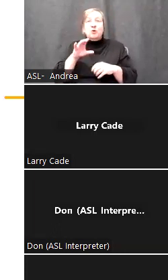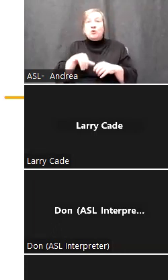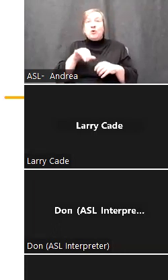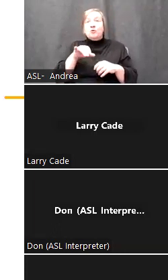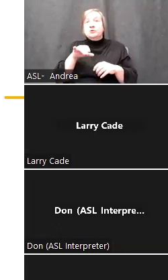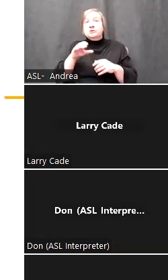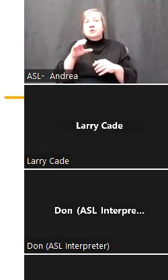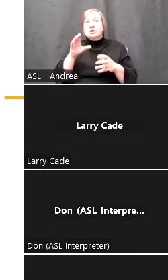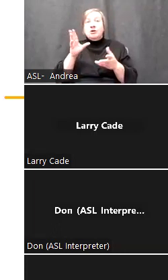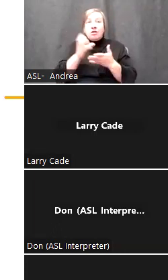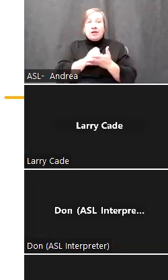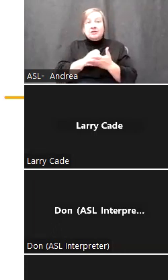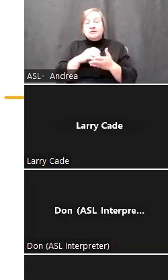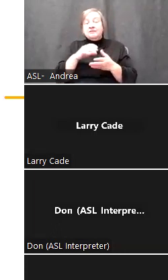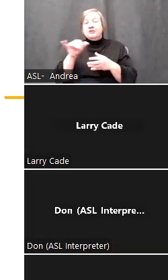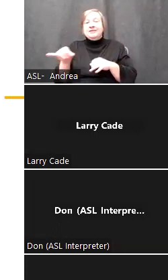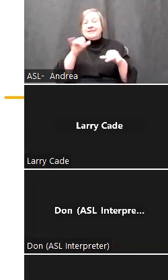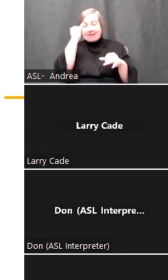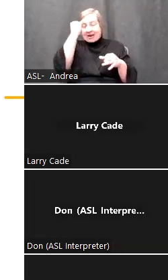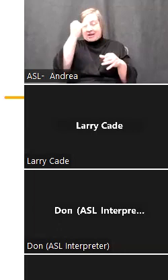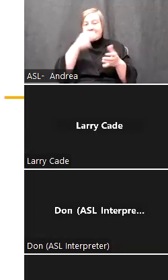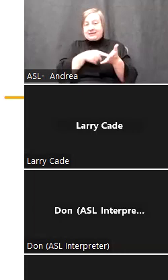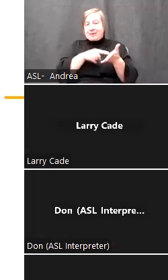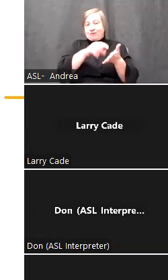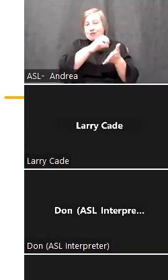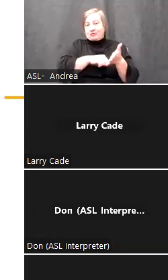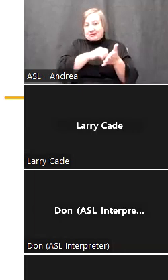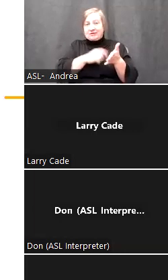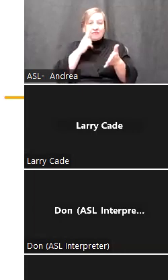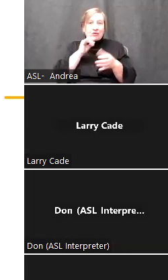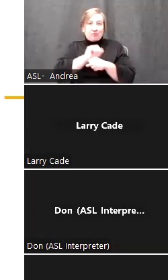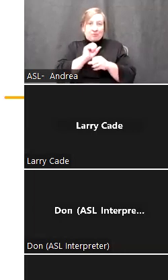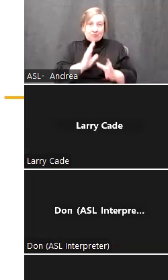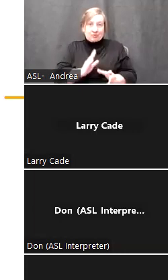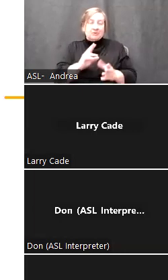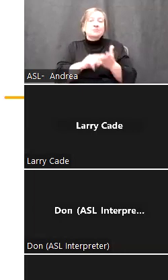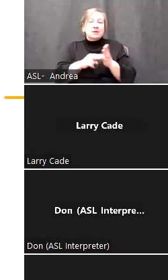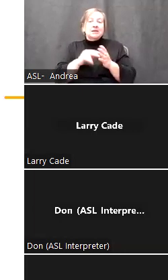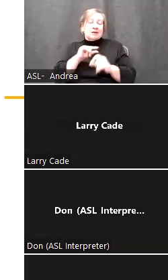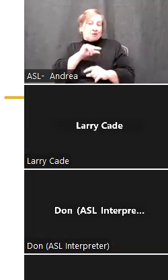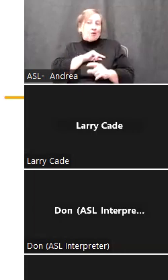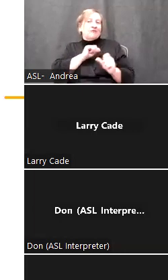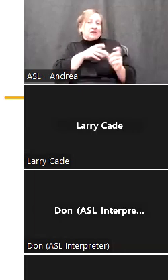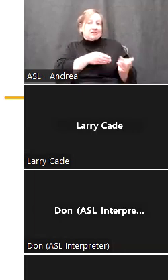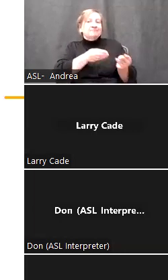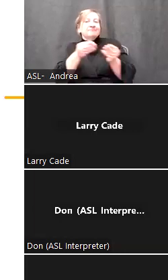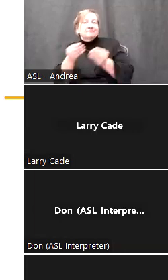the same as payroll deductions for those employees, and therefore they are eligible for the carryover as